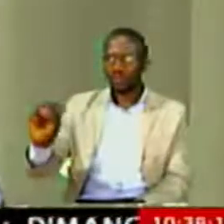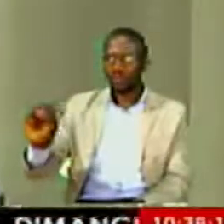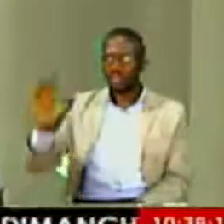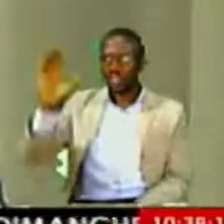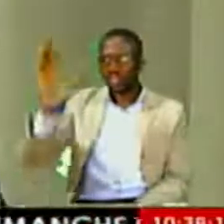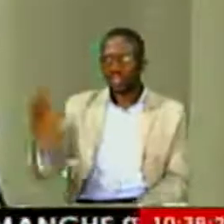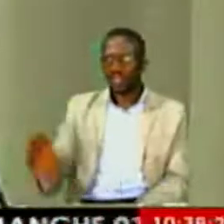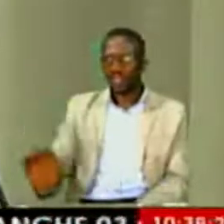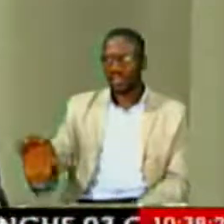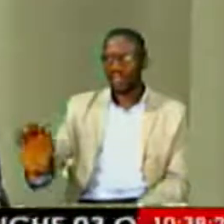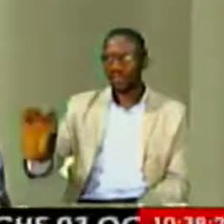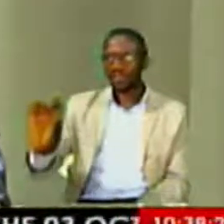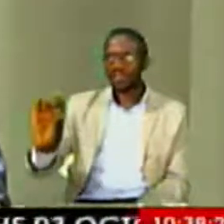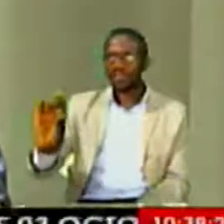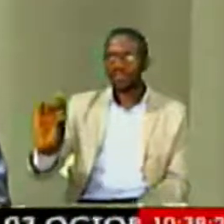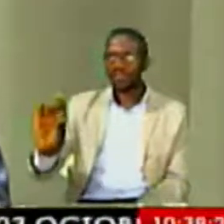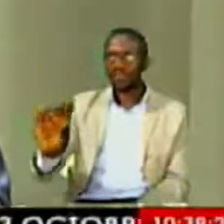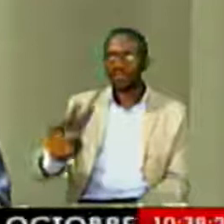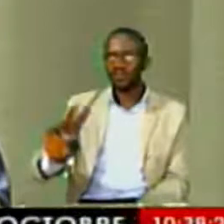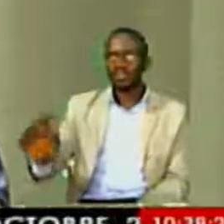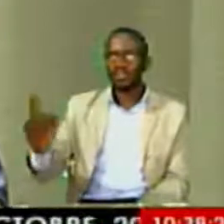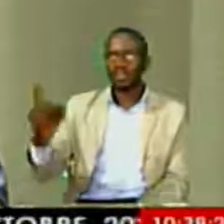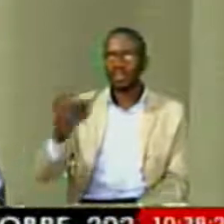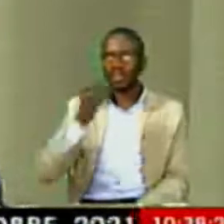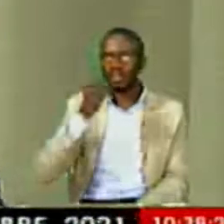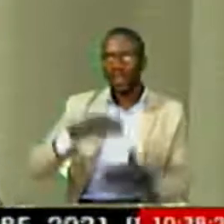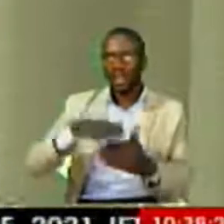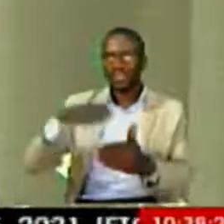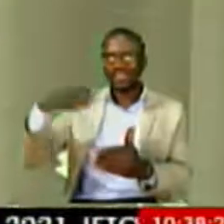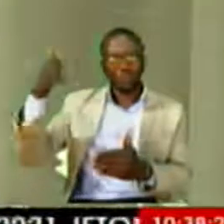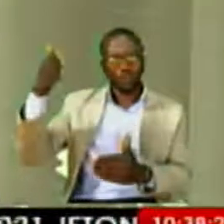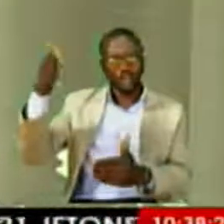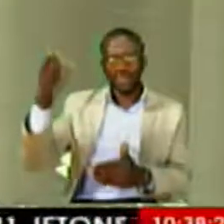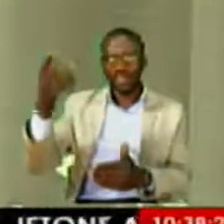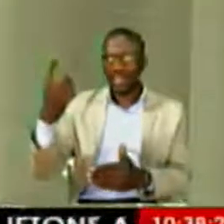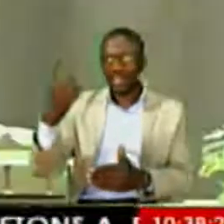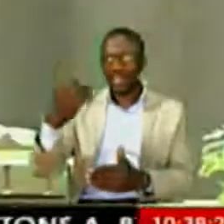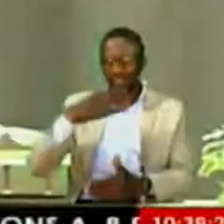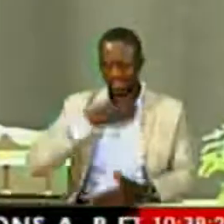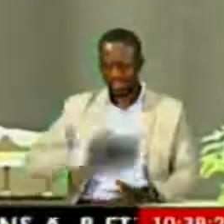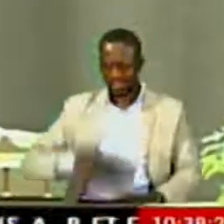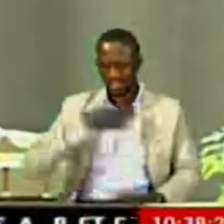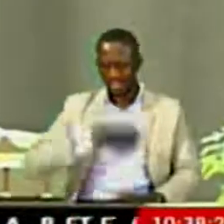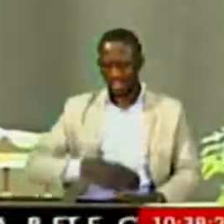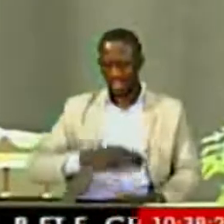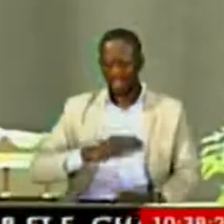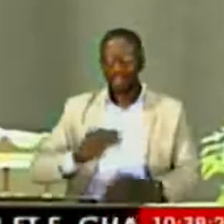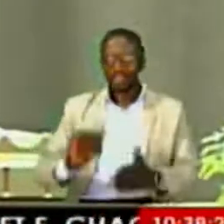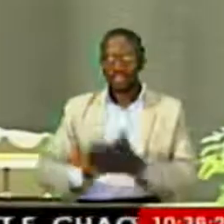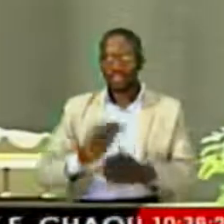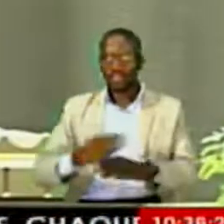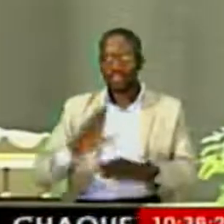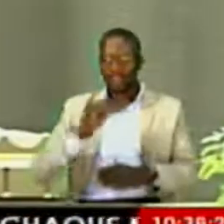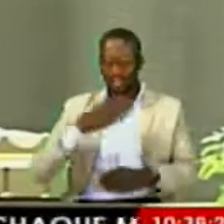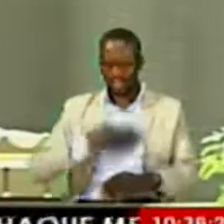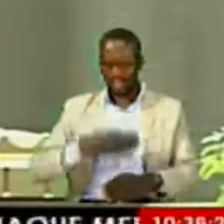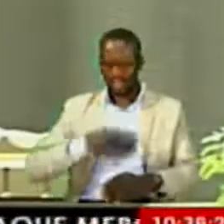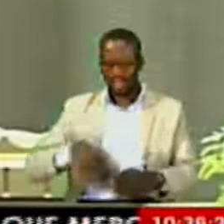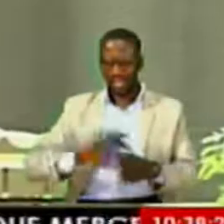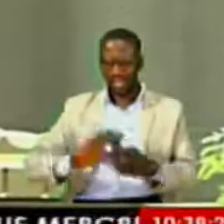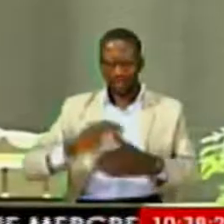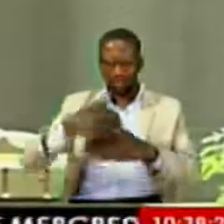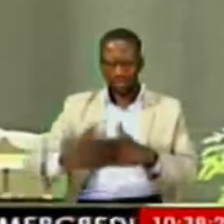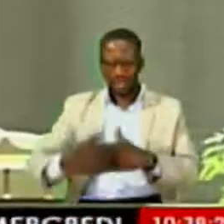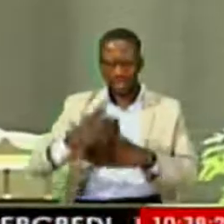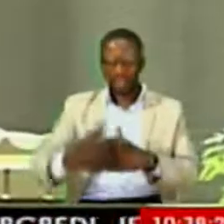faim. That he would send famine. Pas la faim du pain. Not the famine of bread. Dieu avait promis qu'il enverrait la soif. God, he promised to